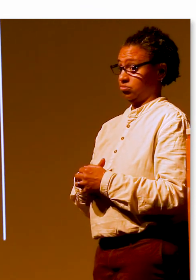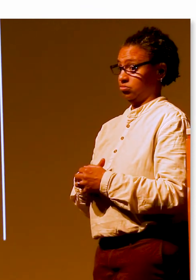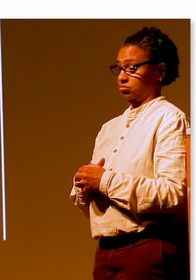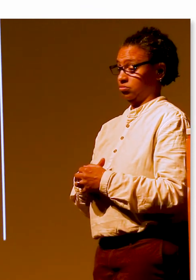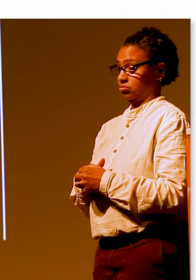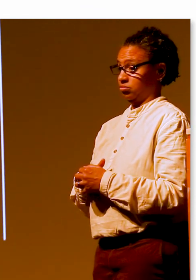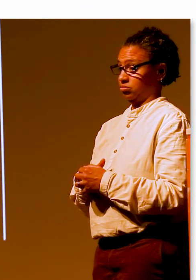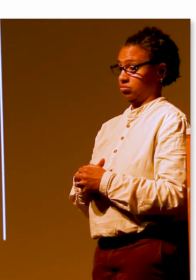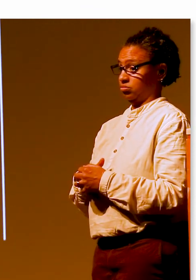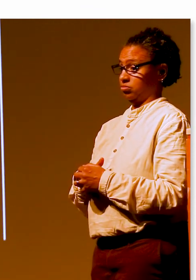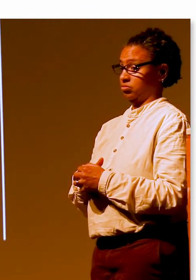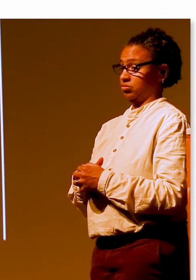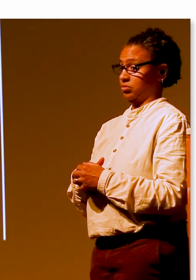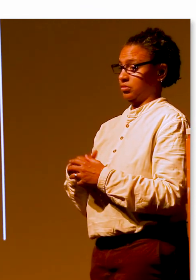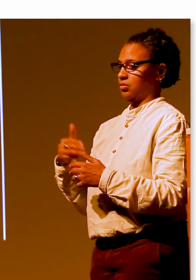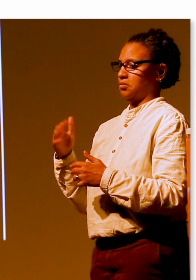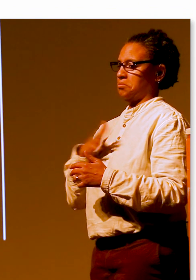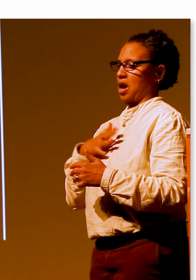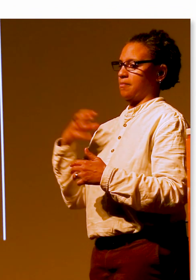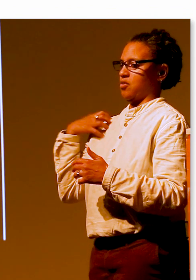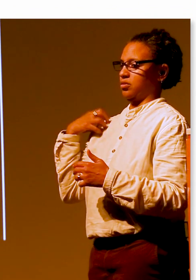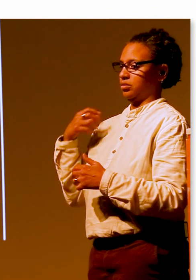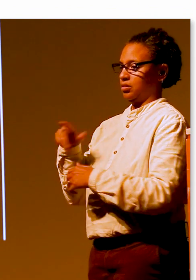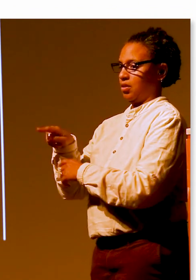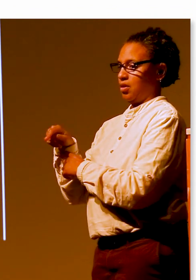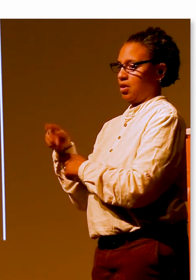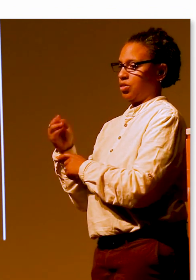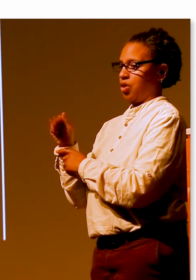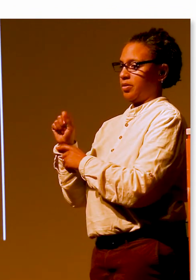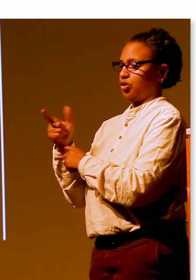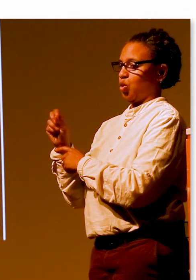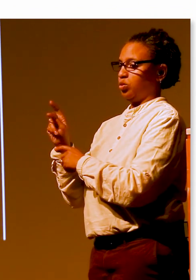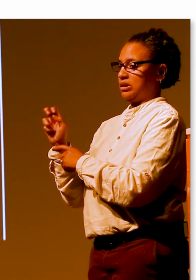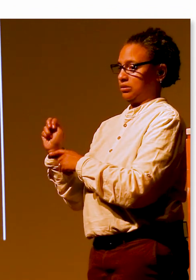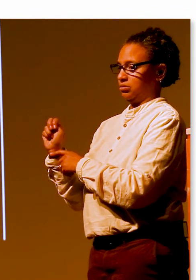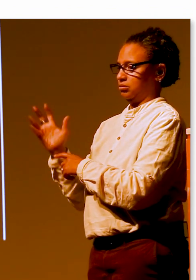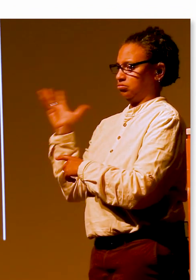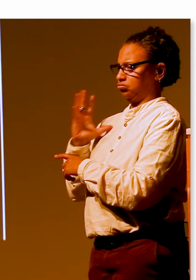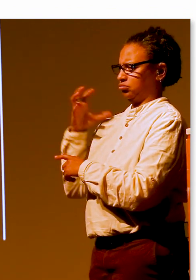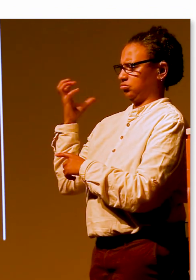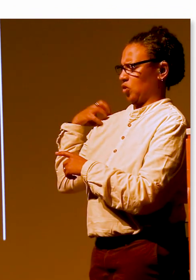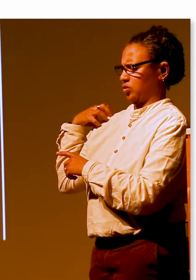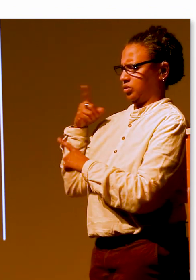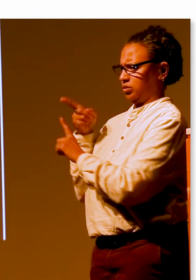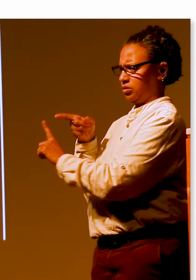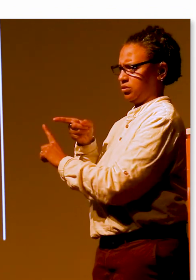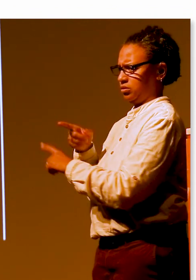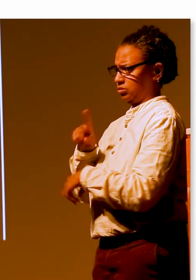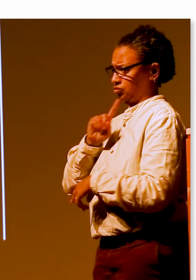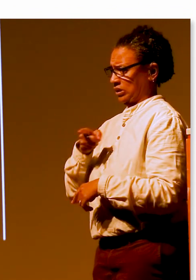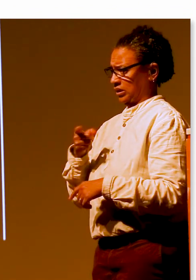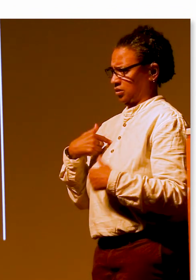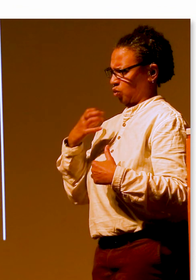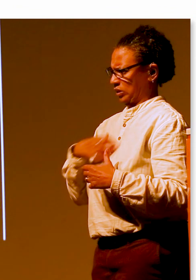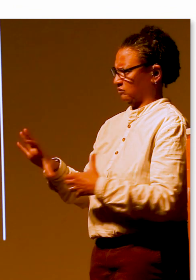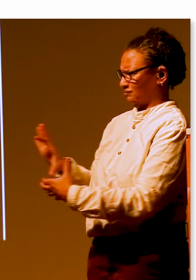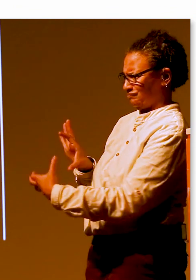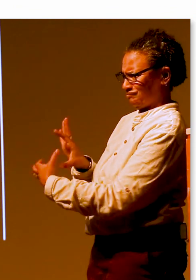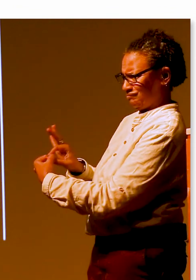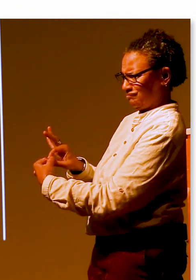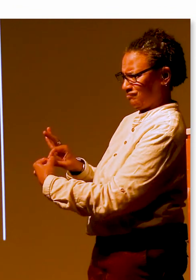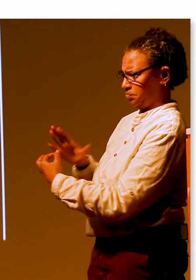feel really fortunate to be in community with so many incredible scholars who I would have loved to have linked to on the blog when I didn't think there was any art